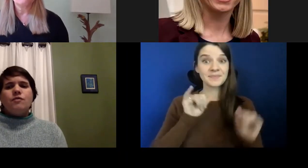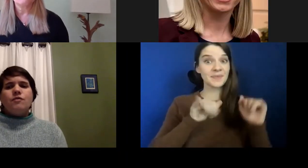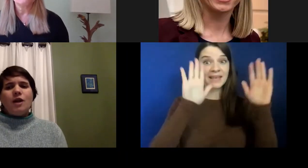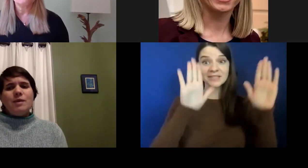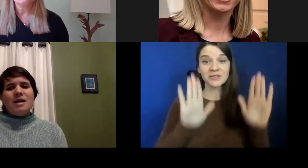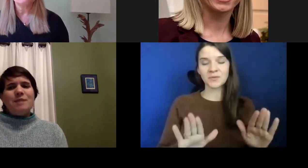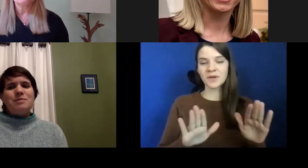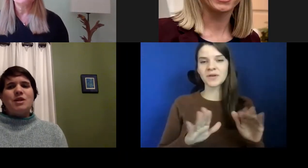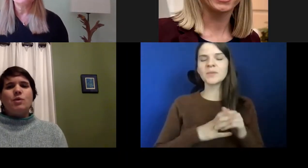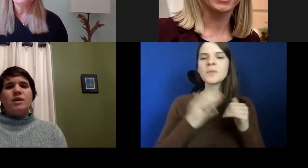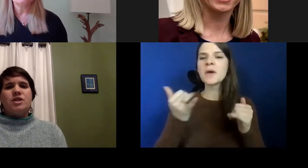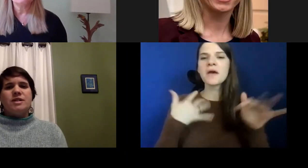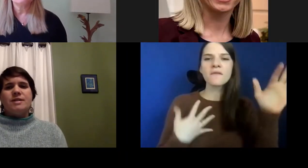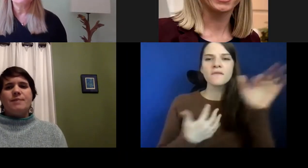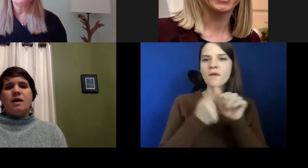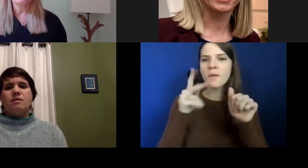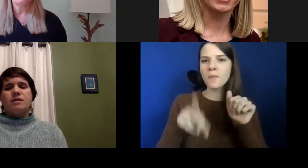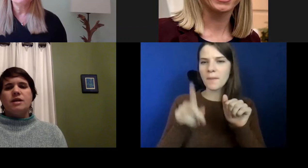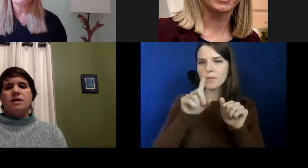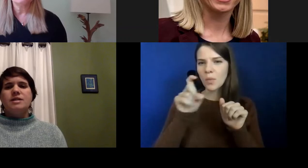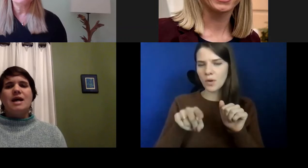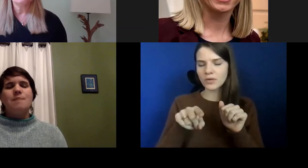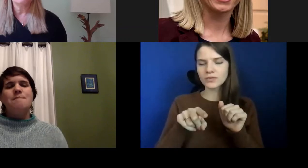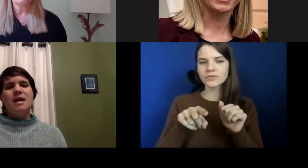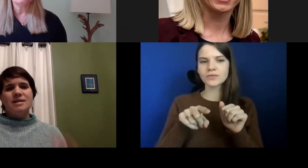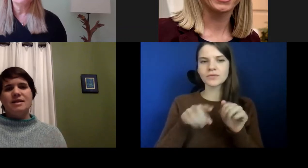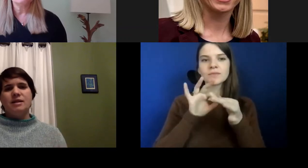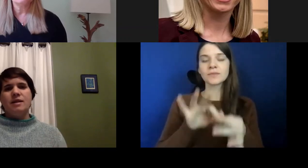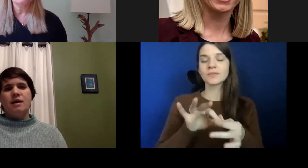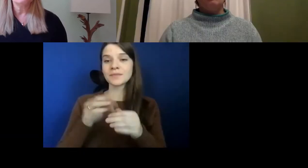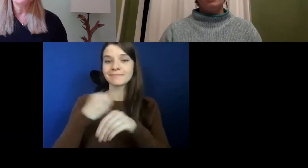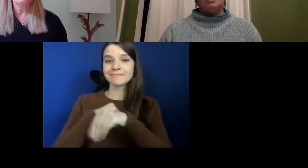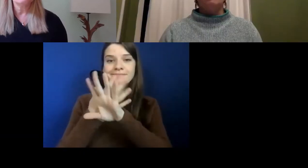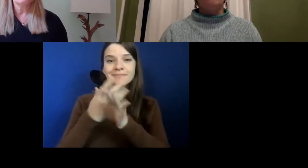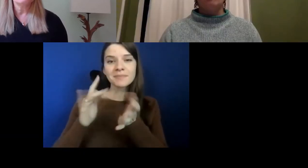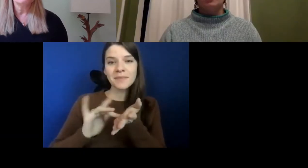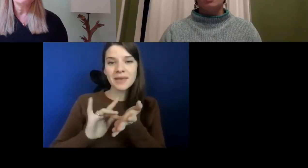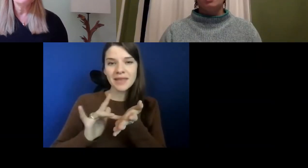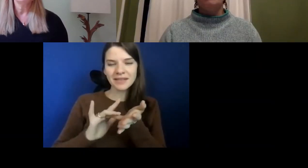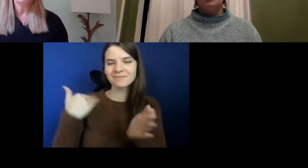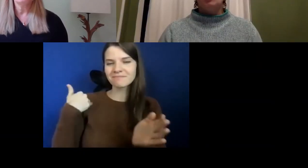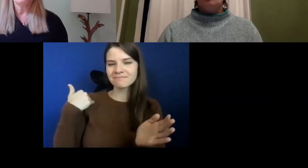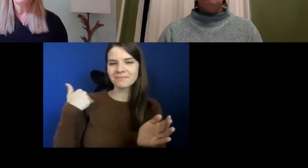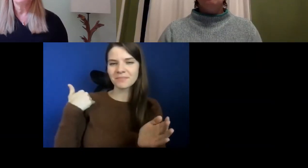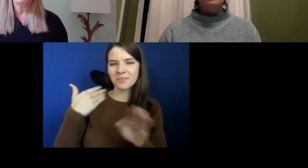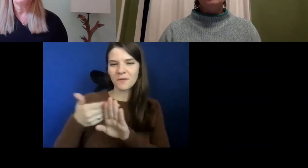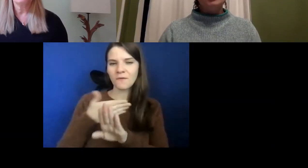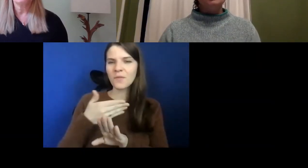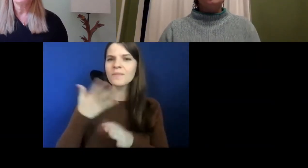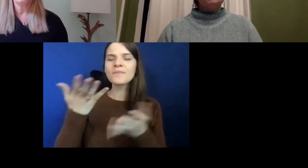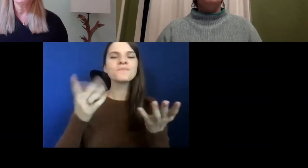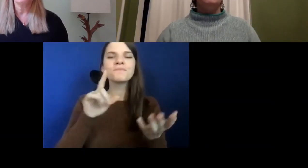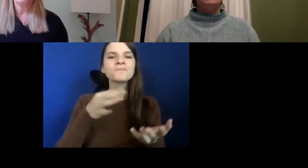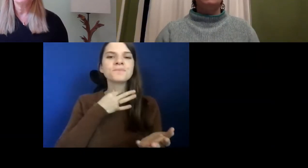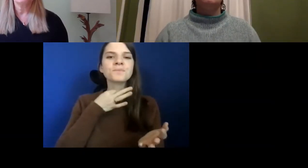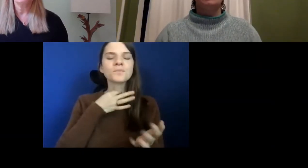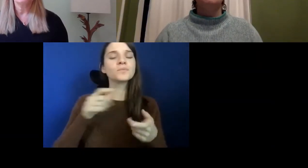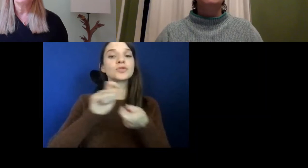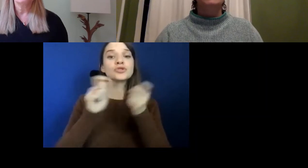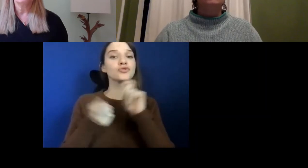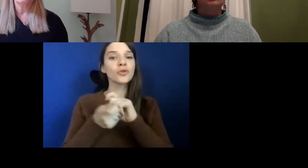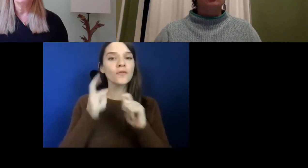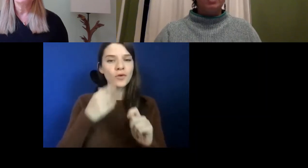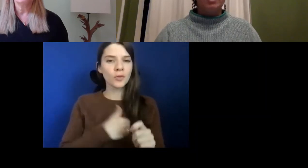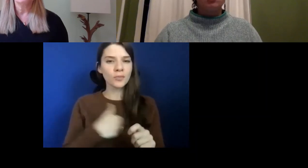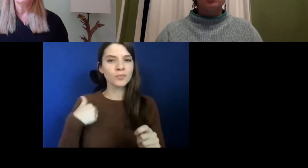So following up to the questions about telemedicine that we had before, what changes do you think in breast